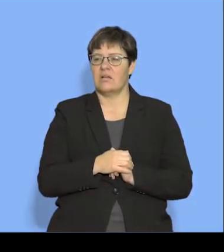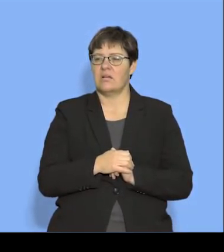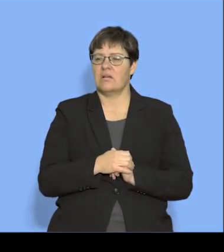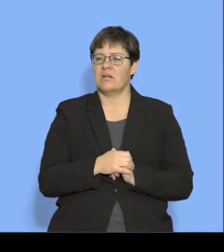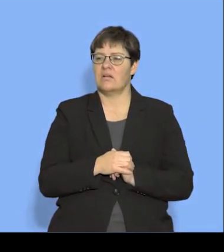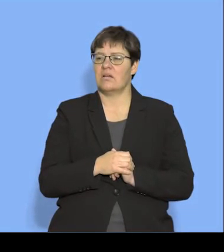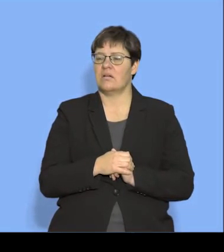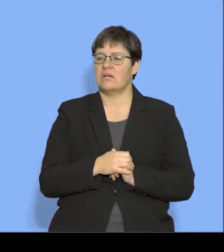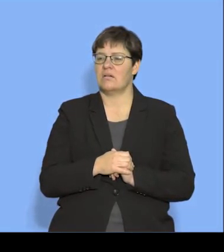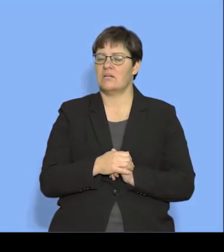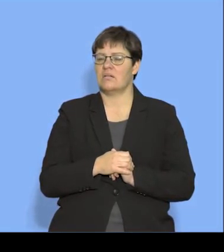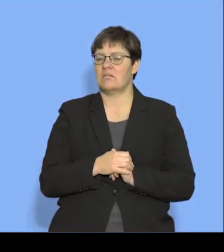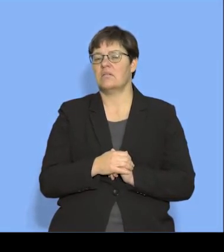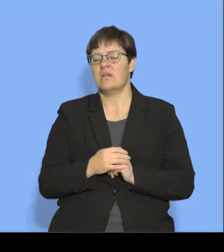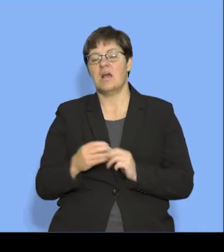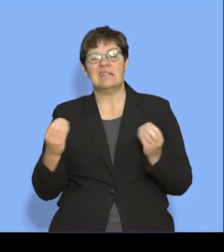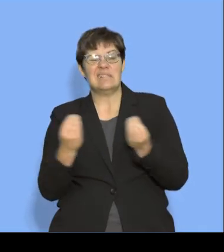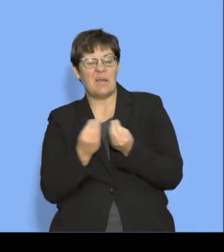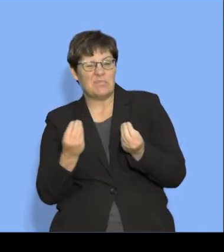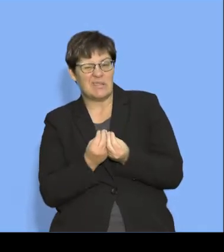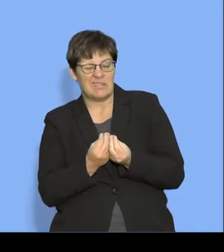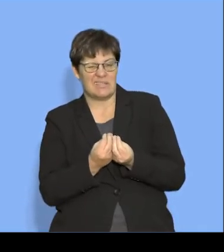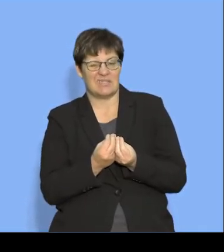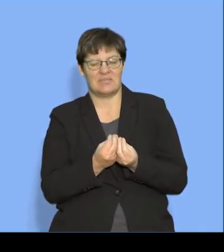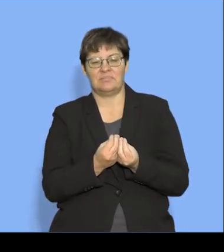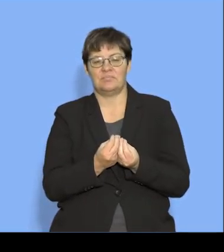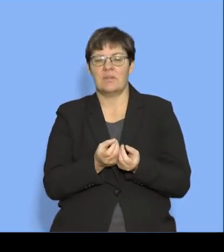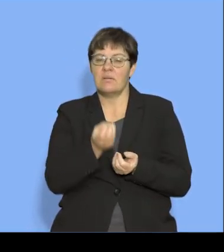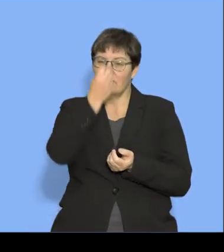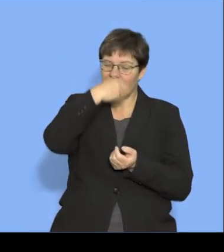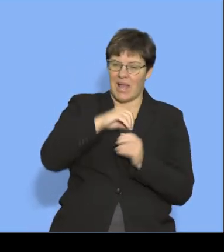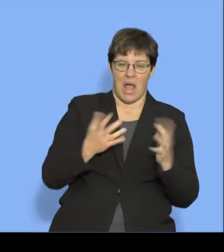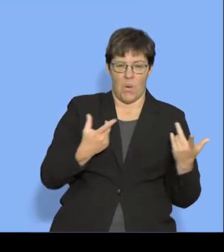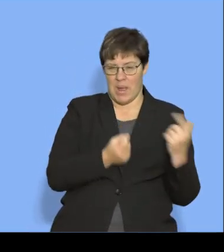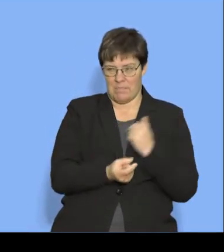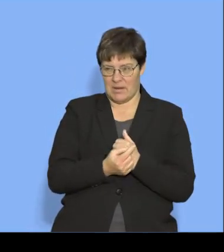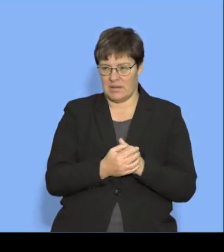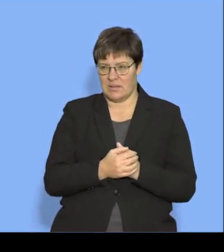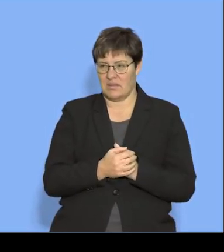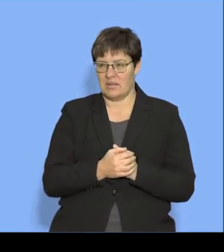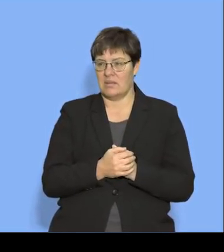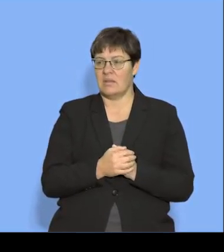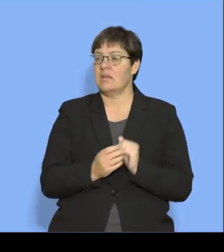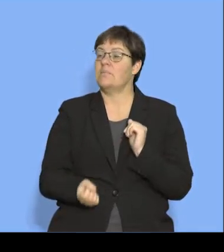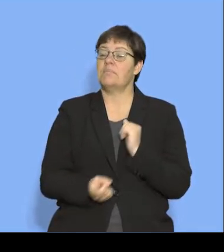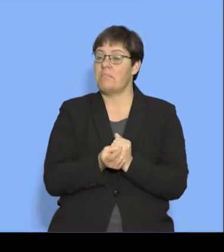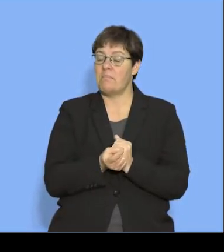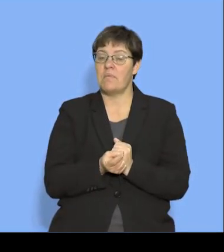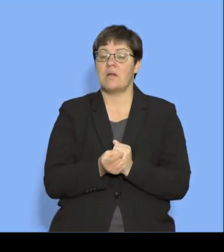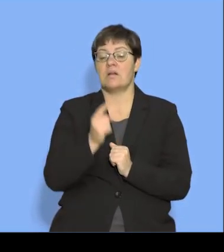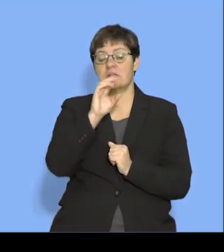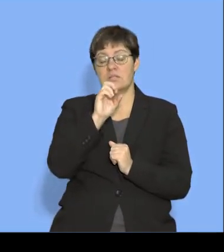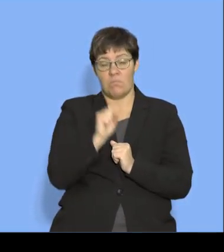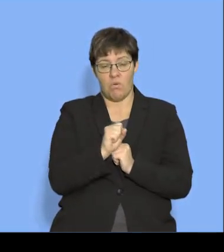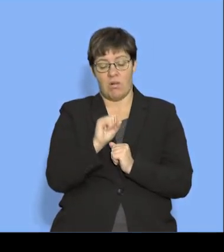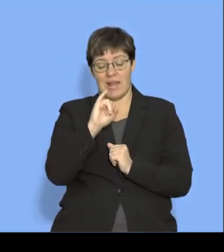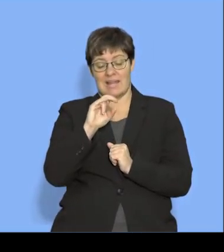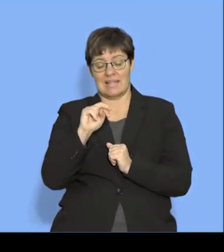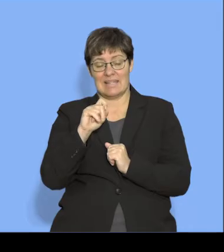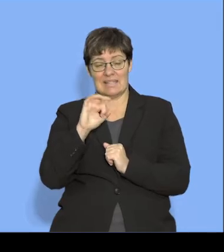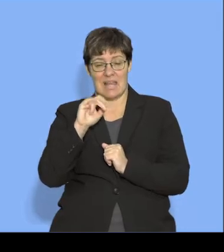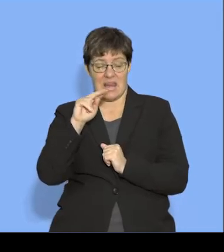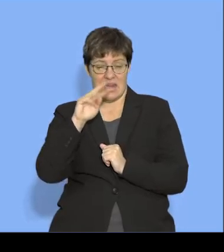how substances are taken in. So absorption takes place in the small intestine